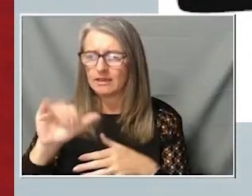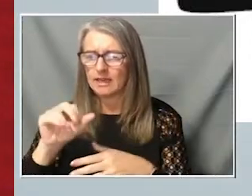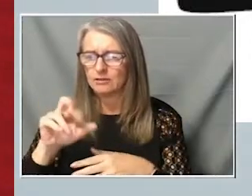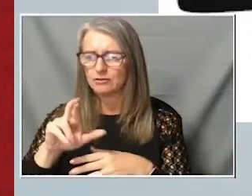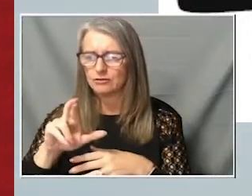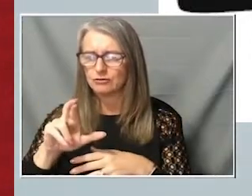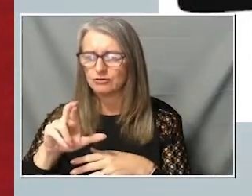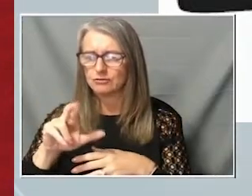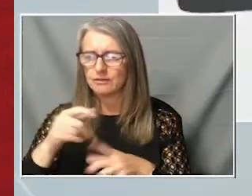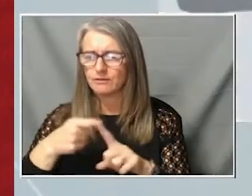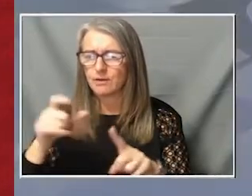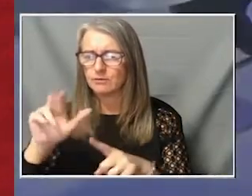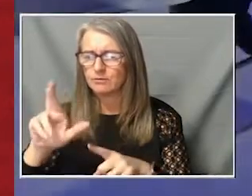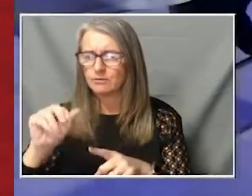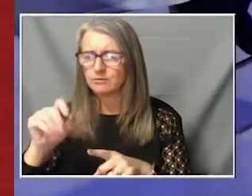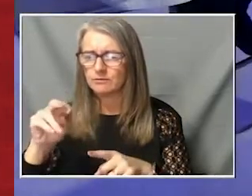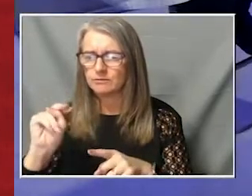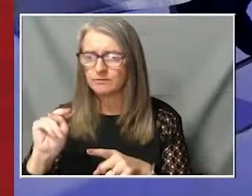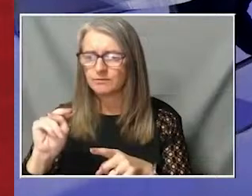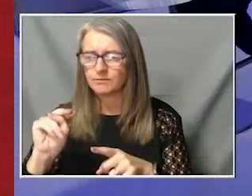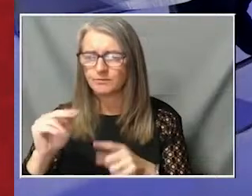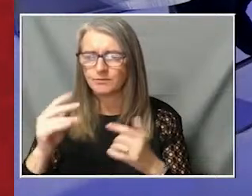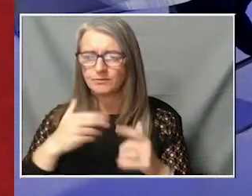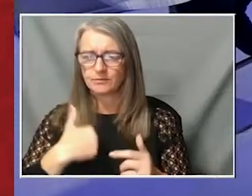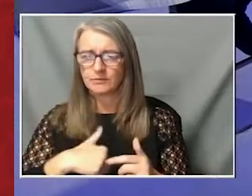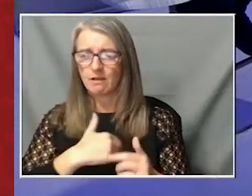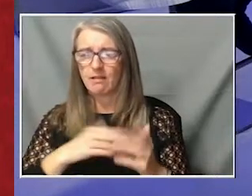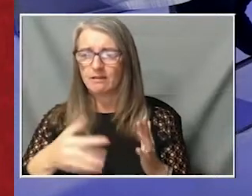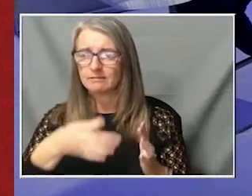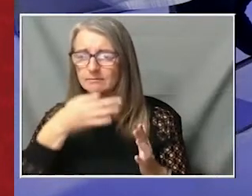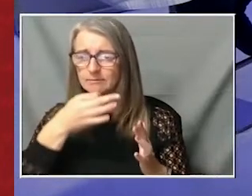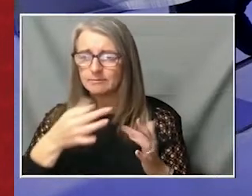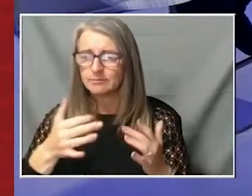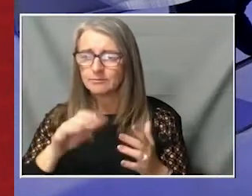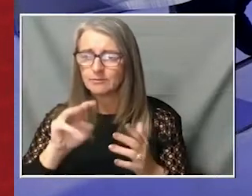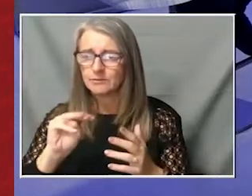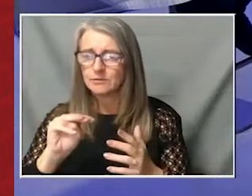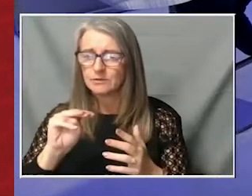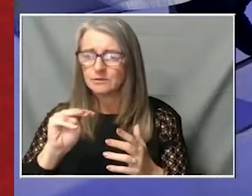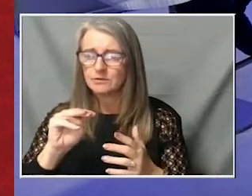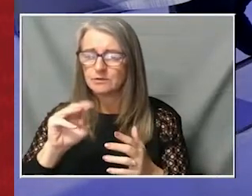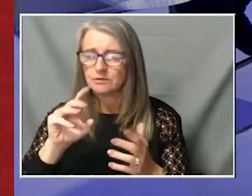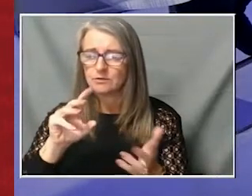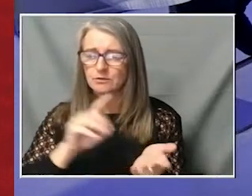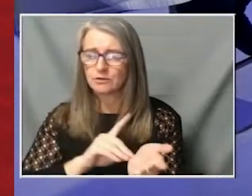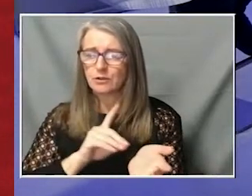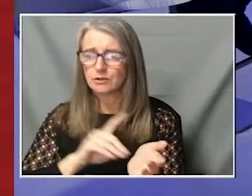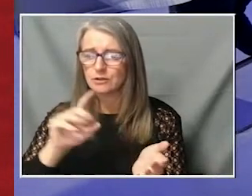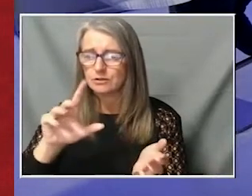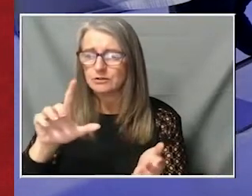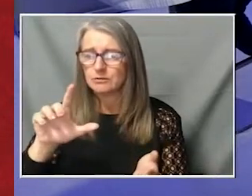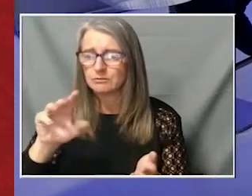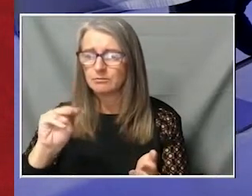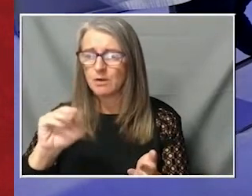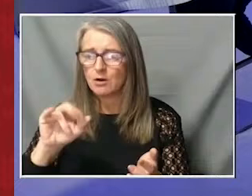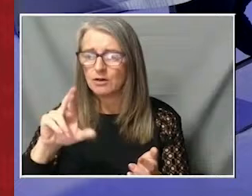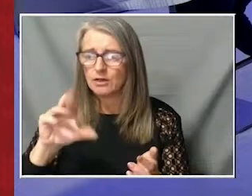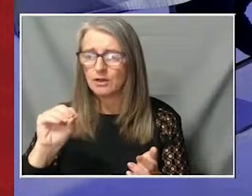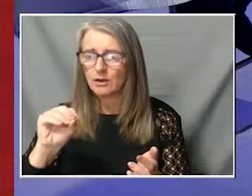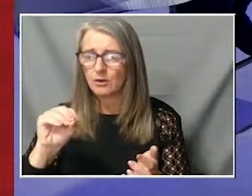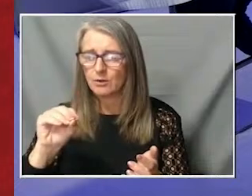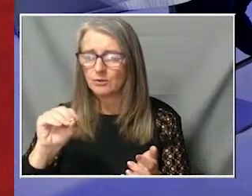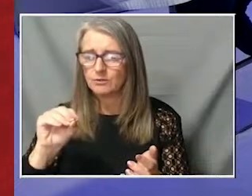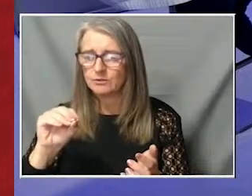office. Our lung experts today are here in studio with me, Dr. Mario Castro. He is a pulmonologist and Vice Chair of Clinical and